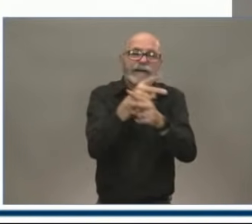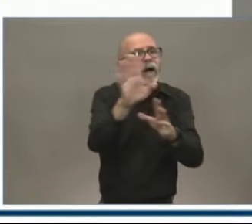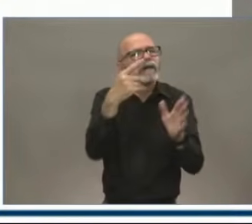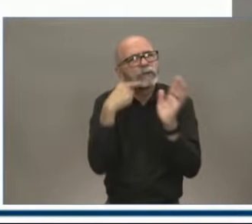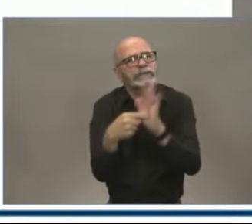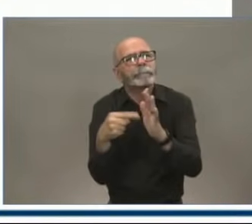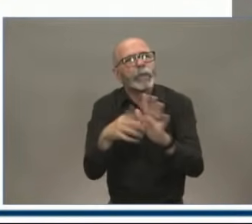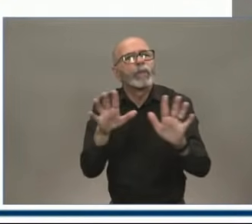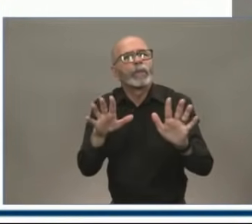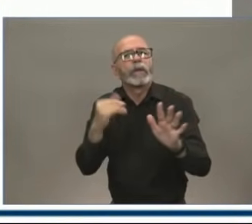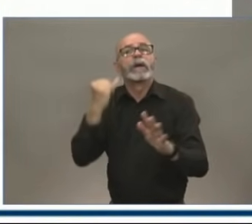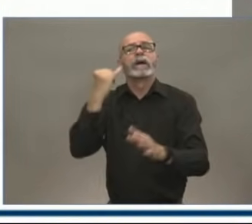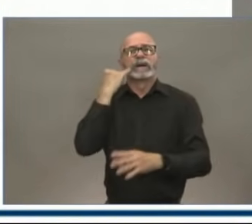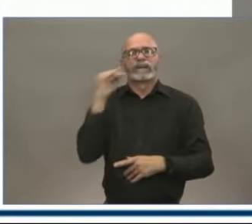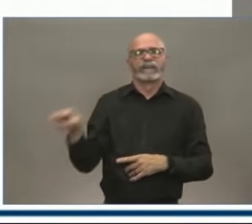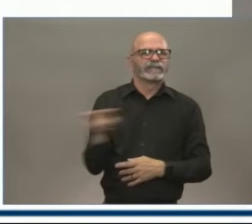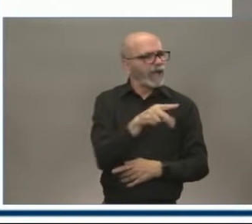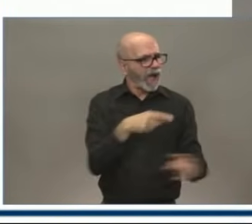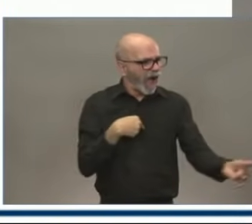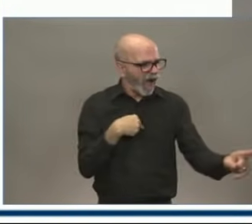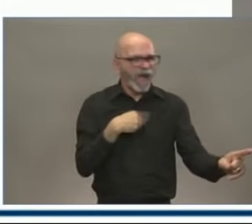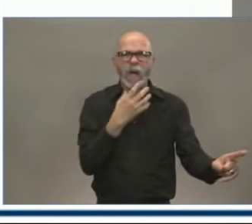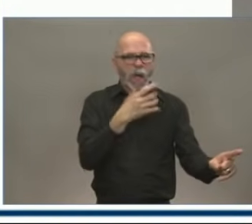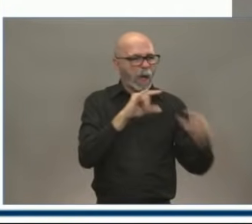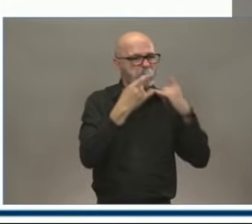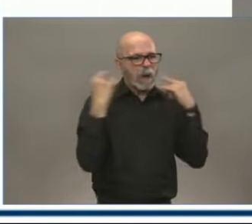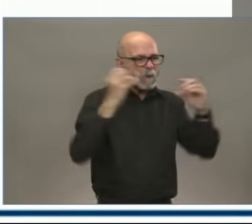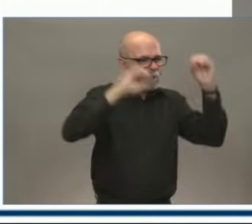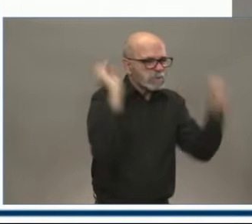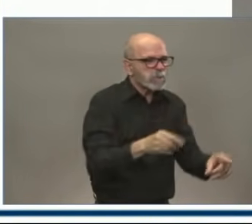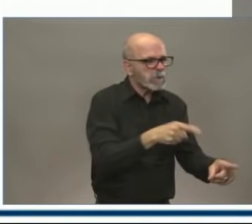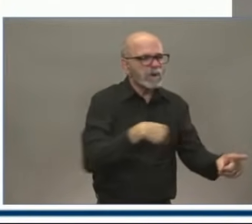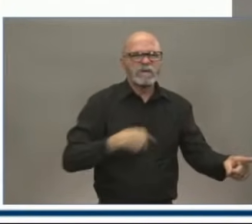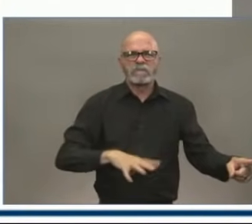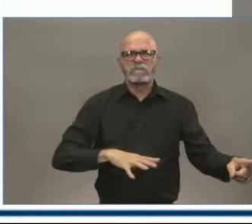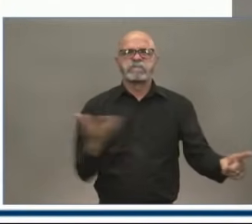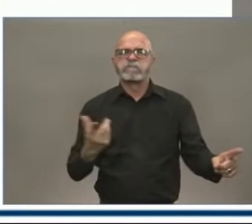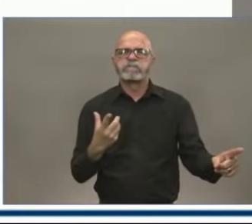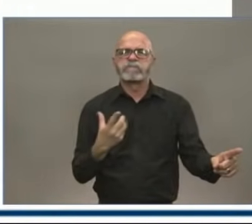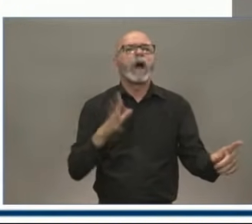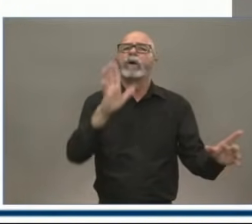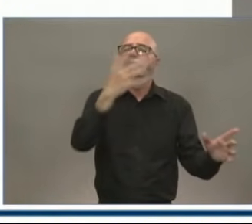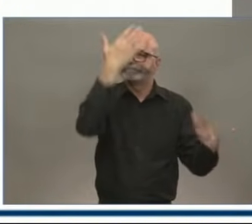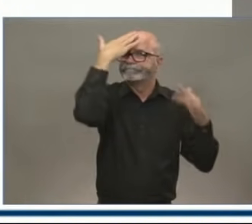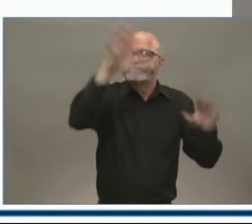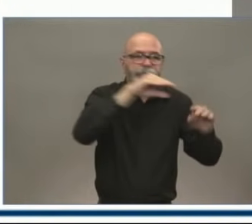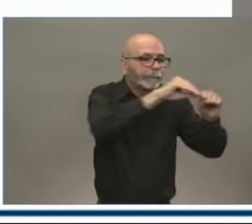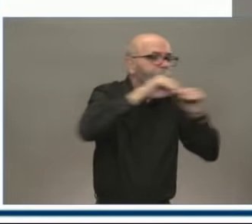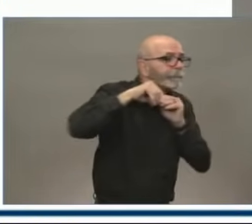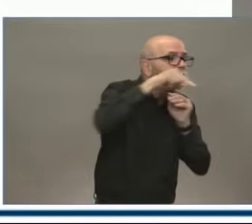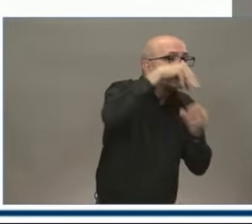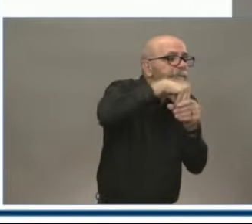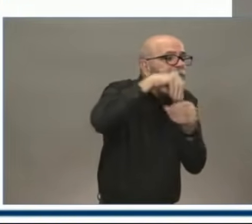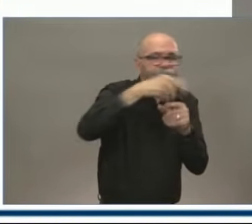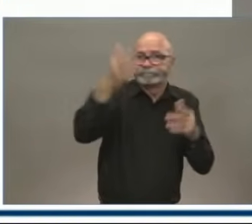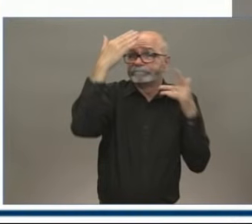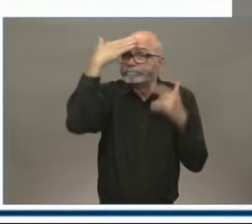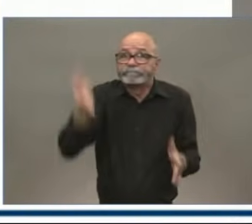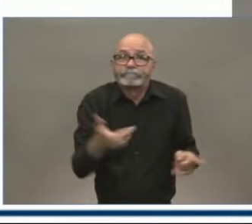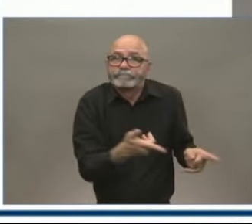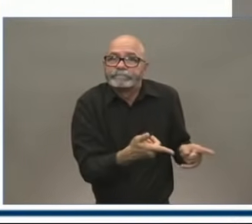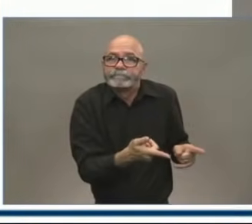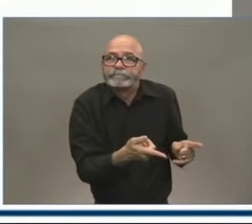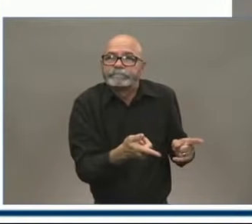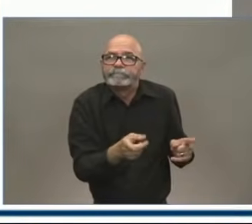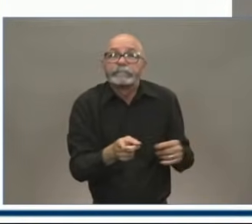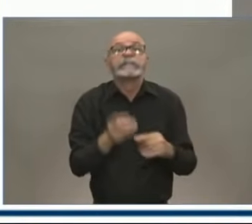judge people who can't wear a mask. We don't know what their story is, but at the same time, don't make excuses for